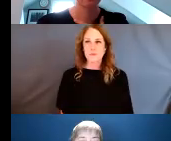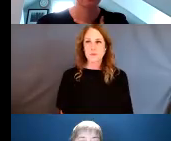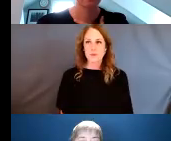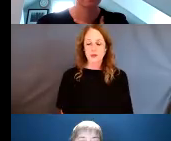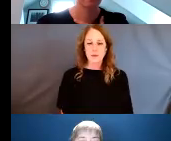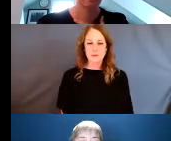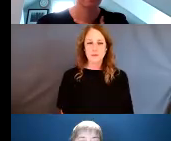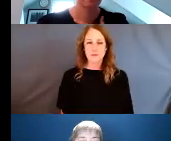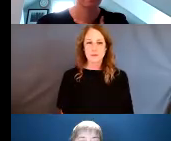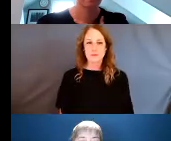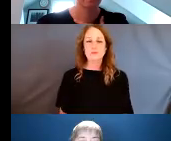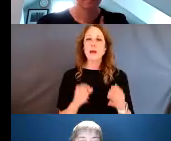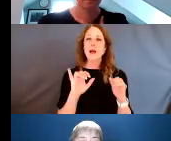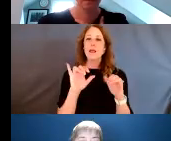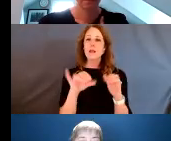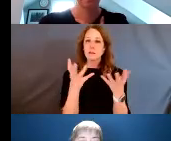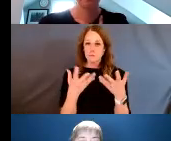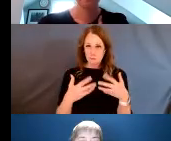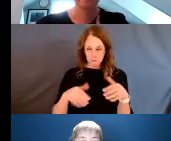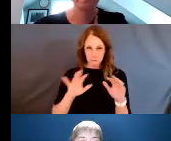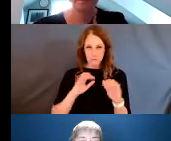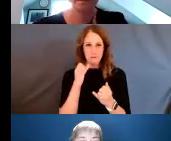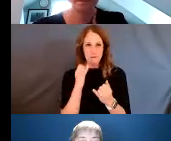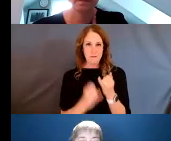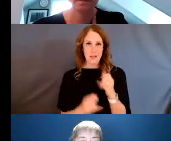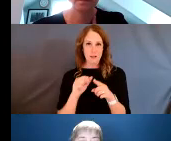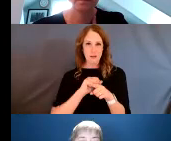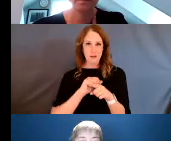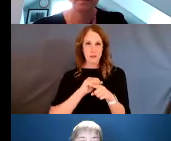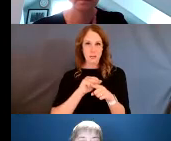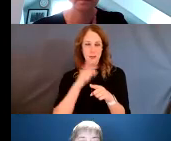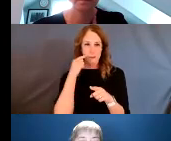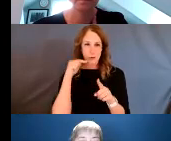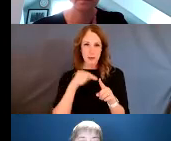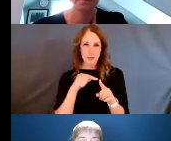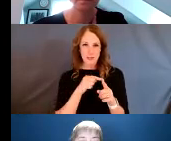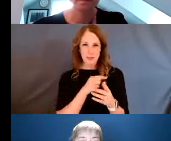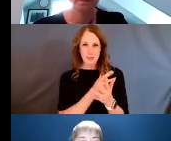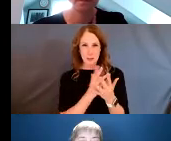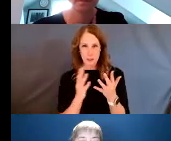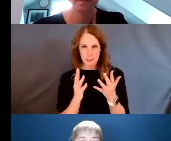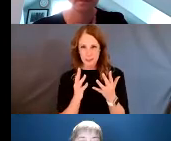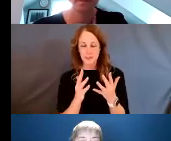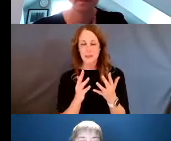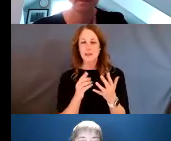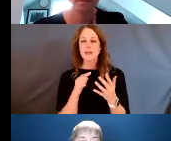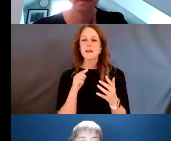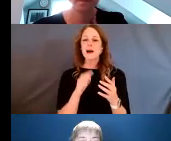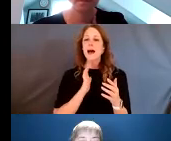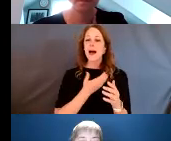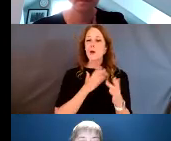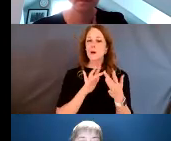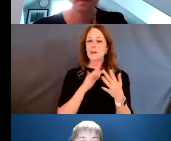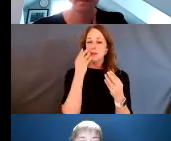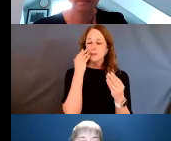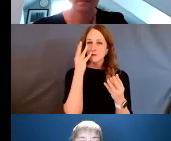So that concludes our final training session for this series. This is our contact information.